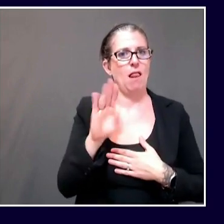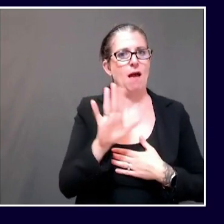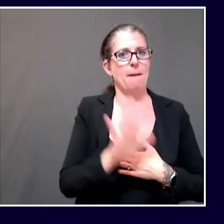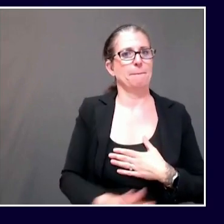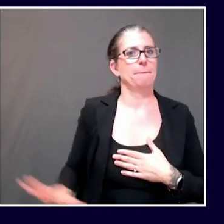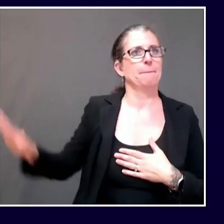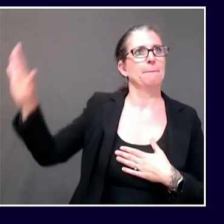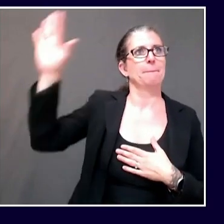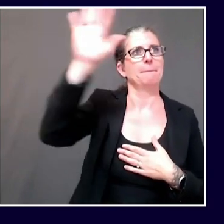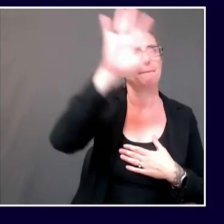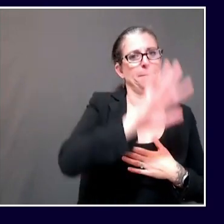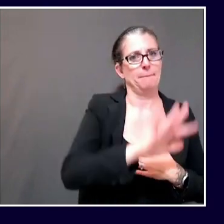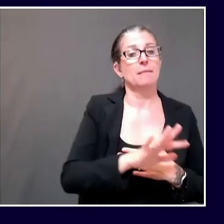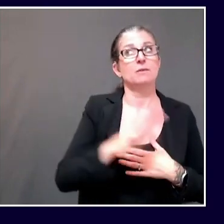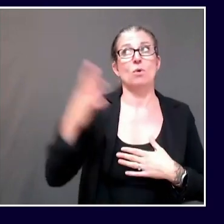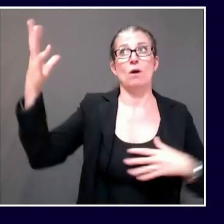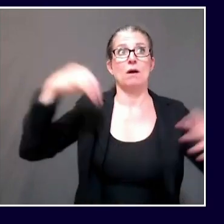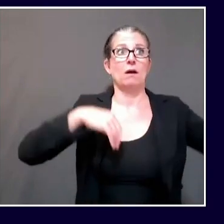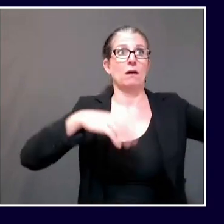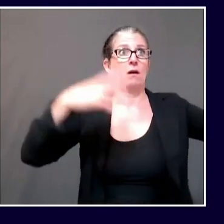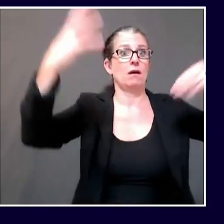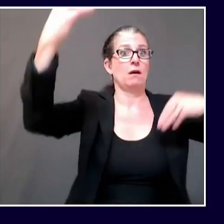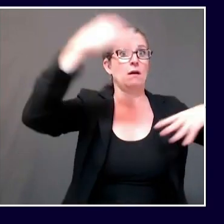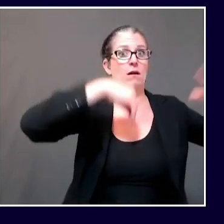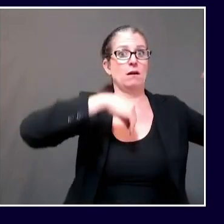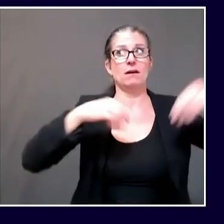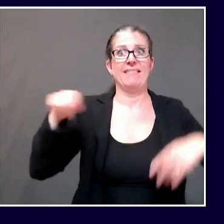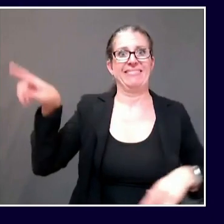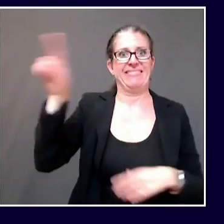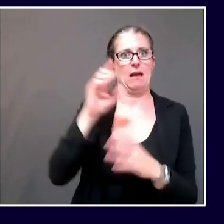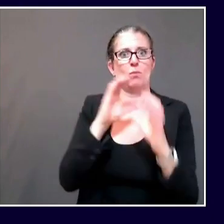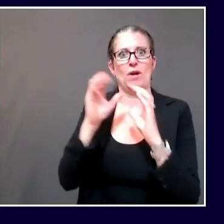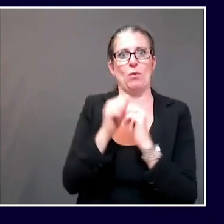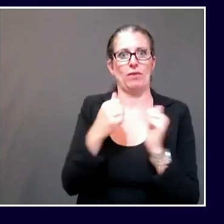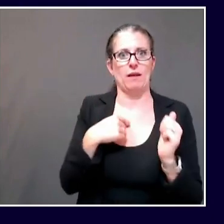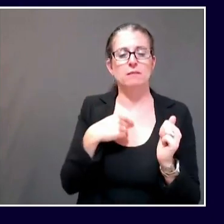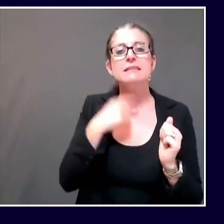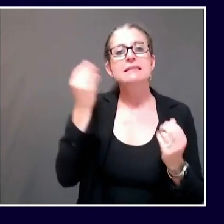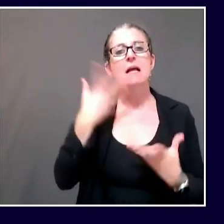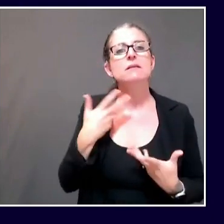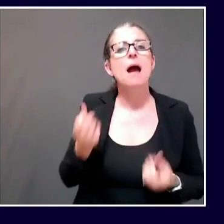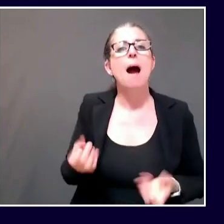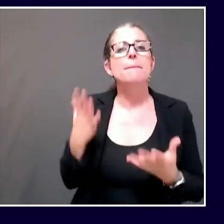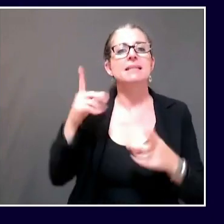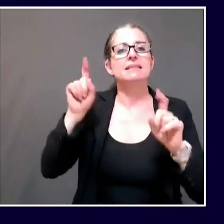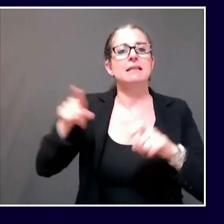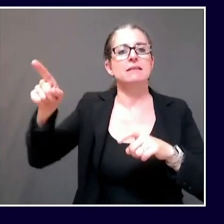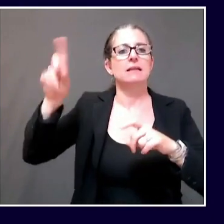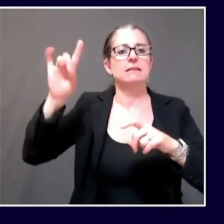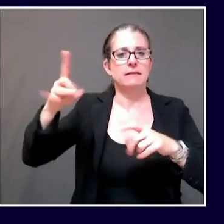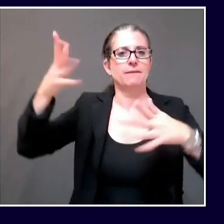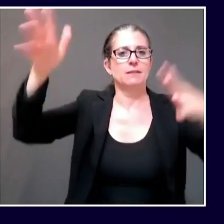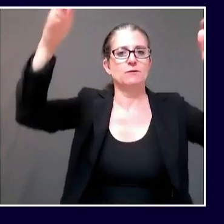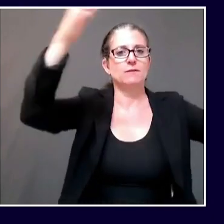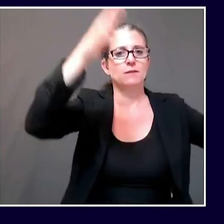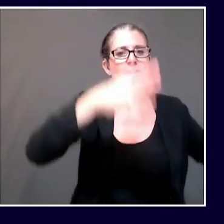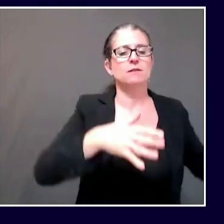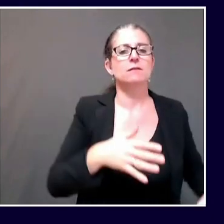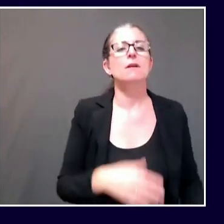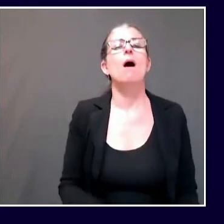Maine. Thank you. And so I'd like to ask you about the relationship between increased testing